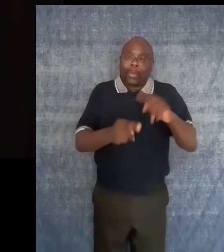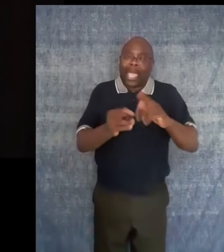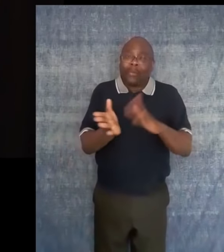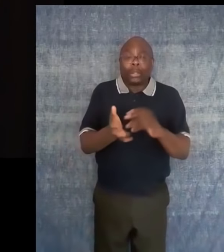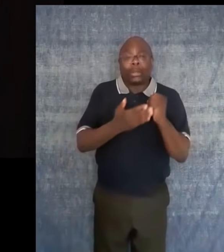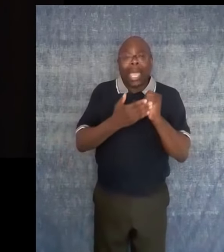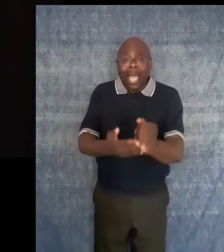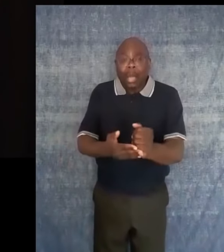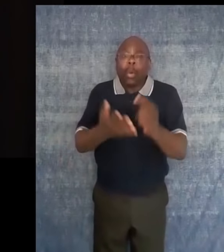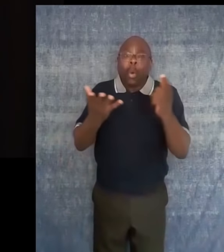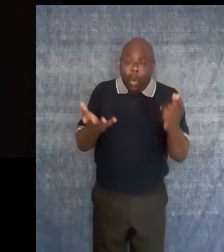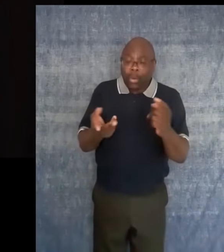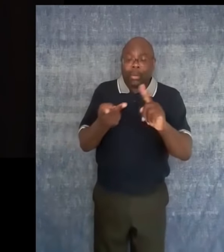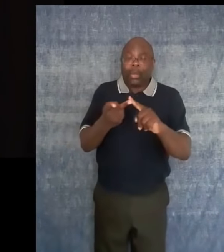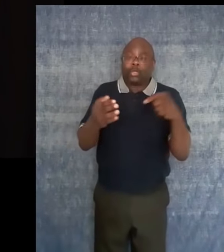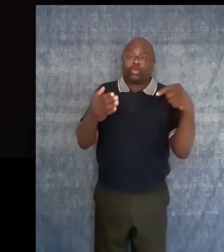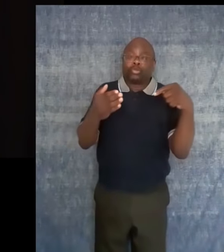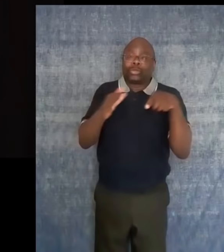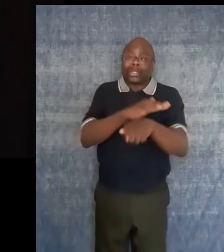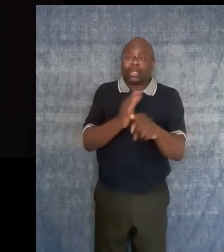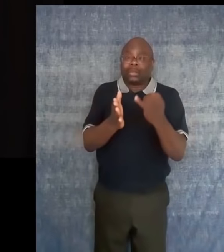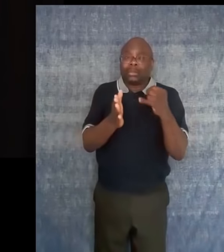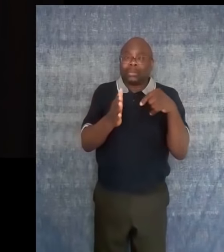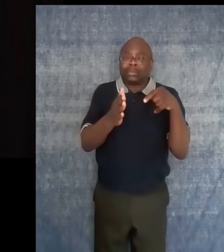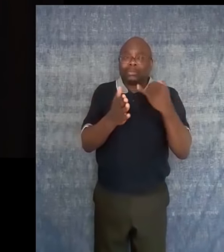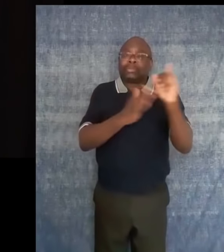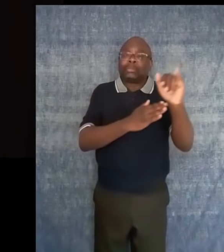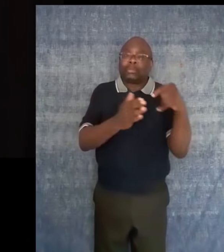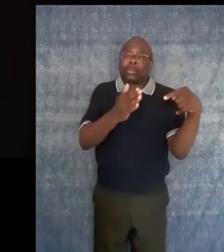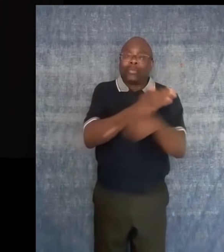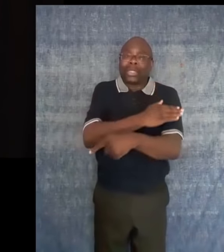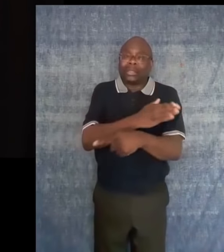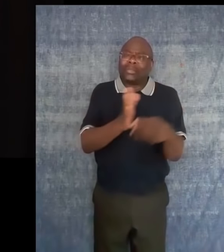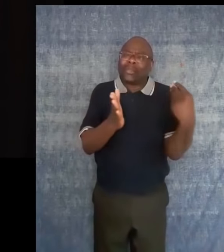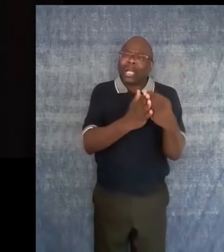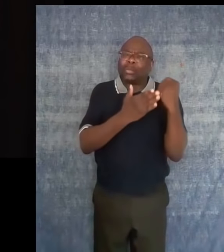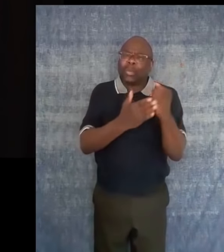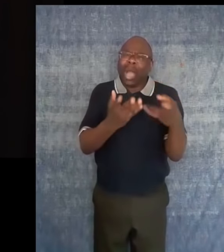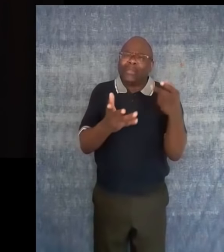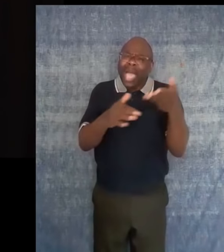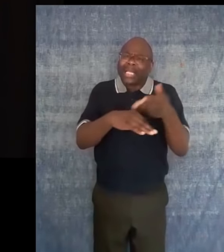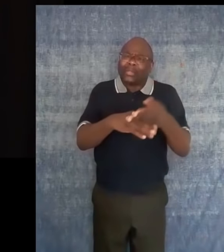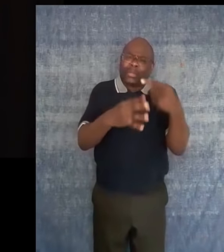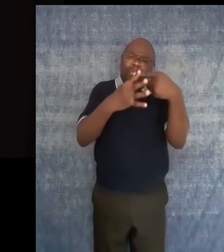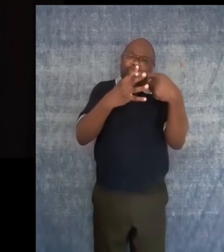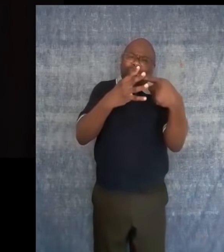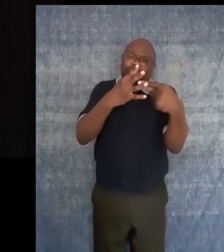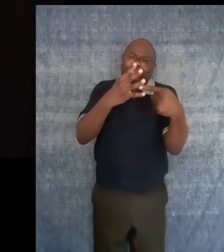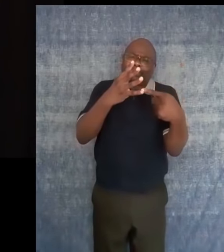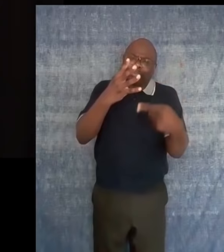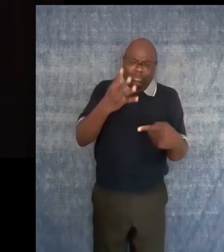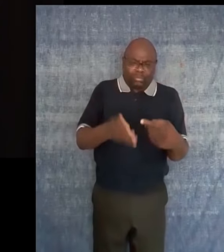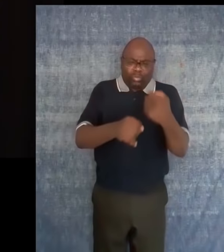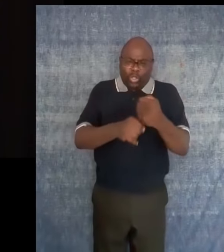way. There's the Christians Against Poverty, CAP, in our church, and there's other activities, both inside this church